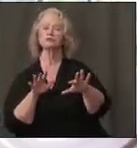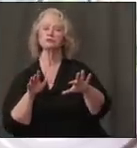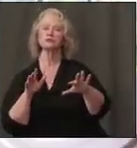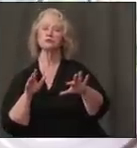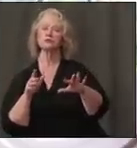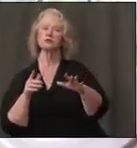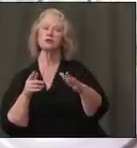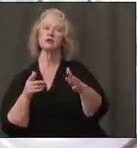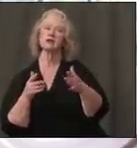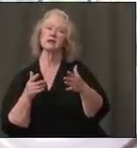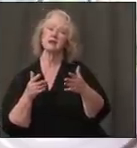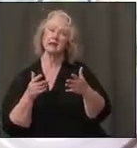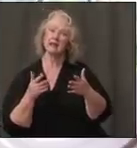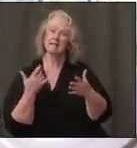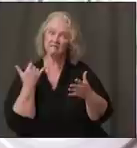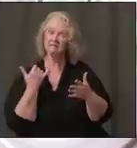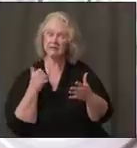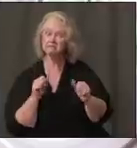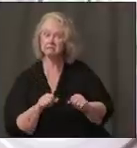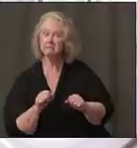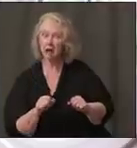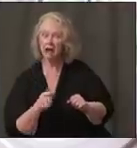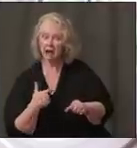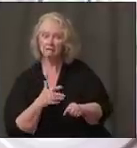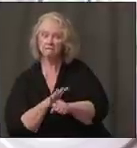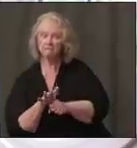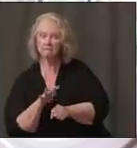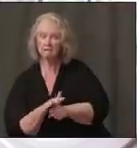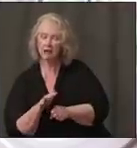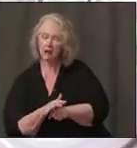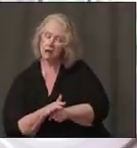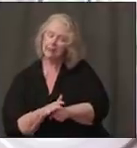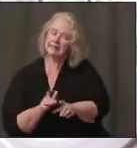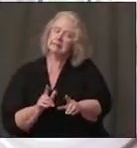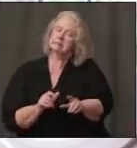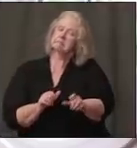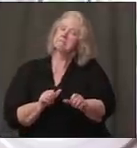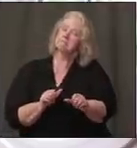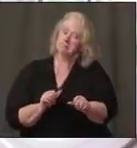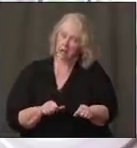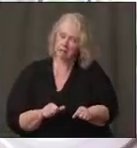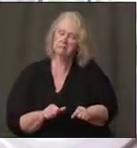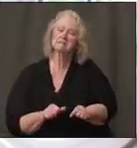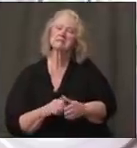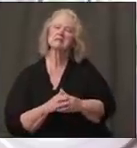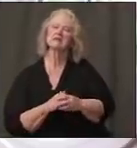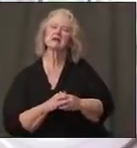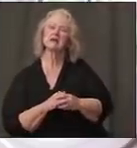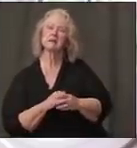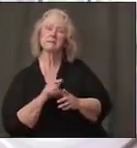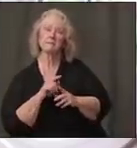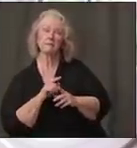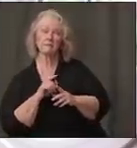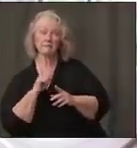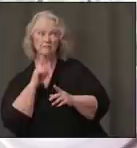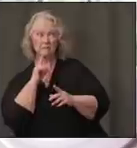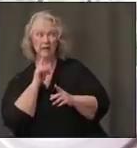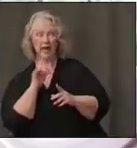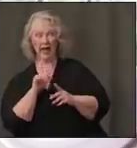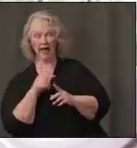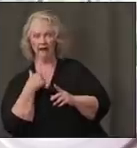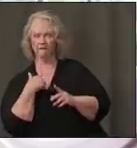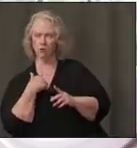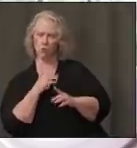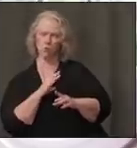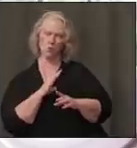if we were in a position to do that, if we had the quantities to do that, which is possible, I think the idea that we would have an approved vaccine